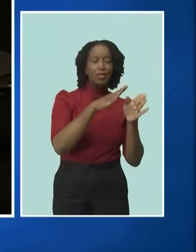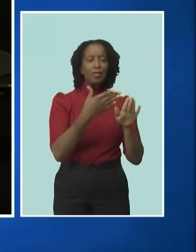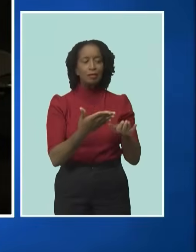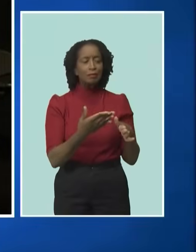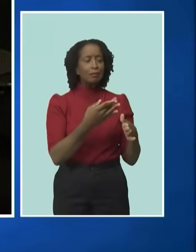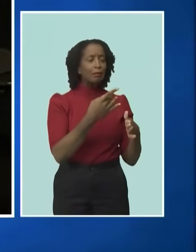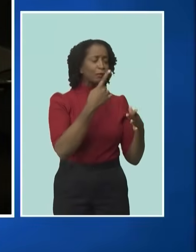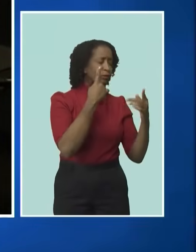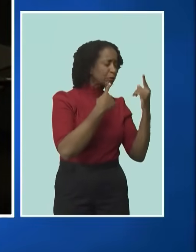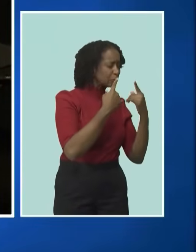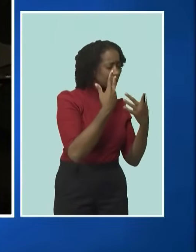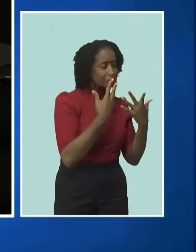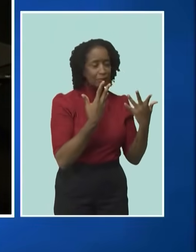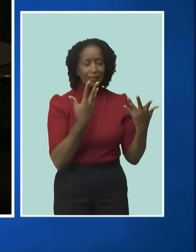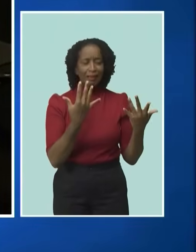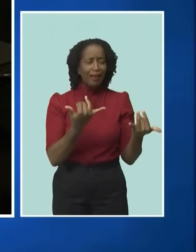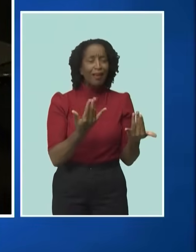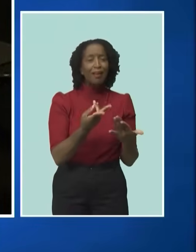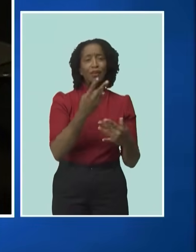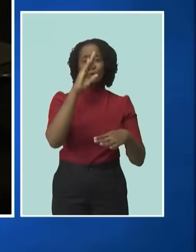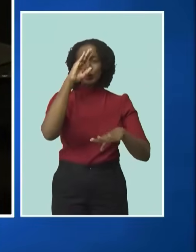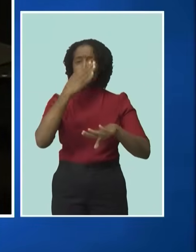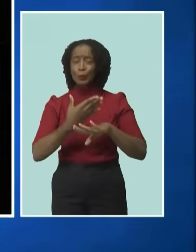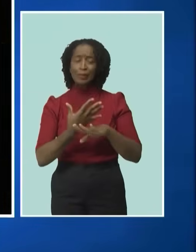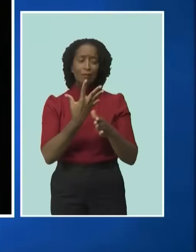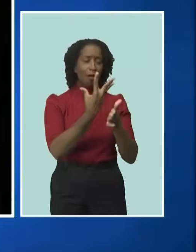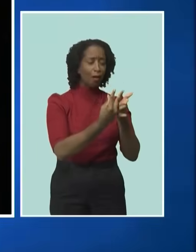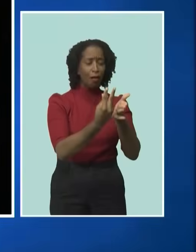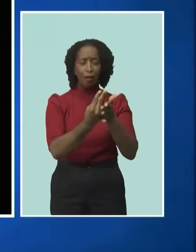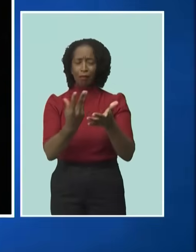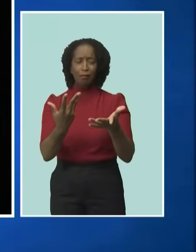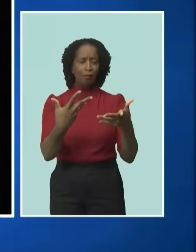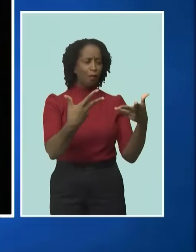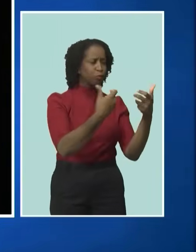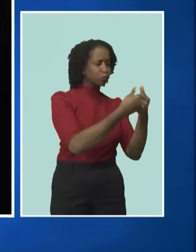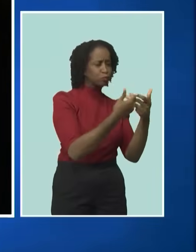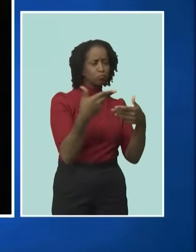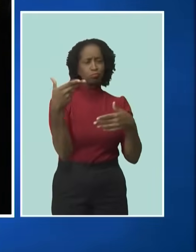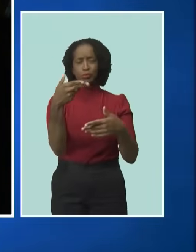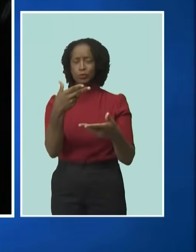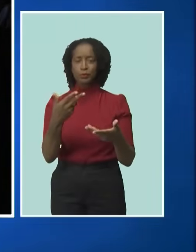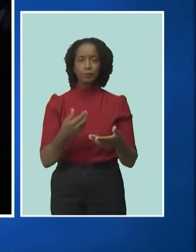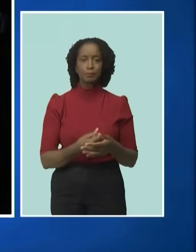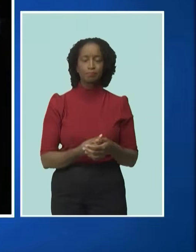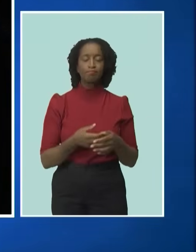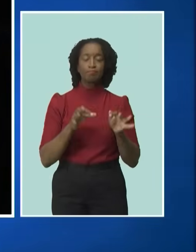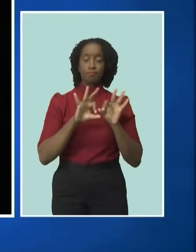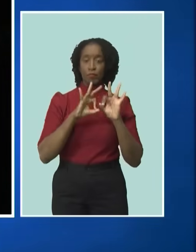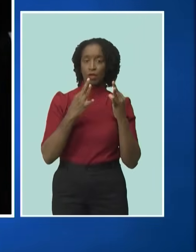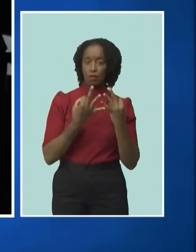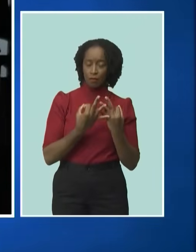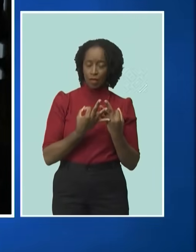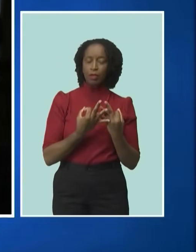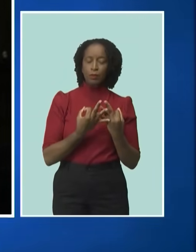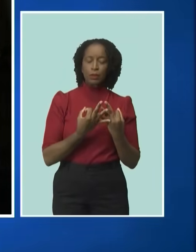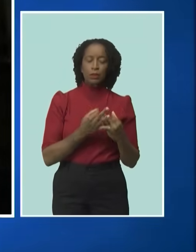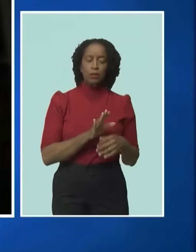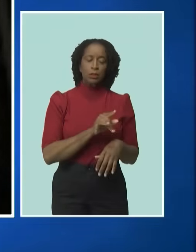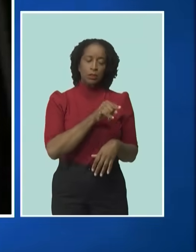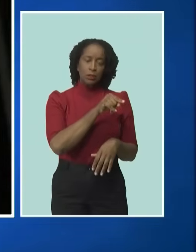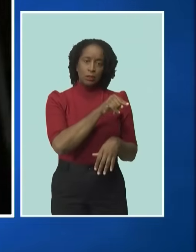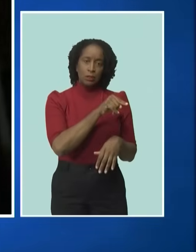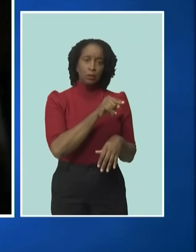son. 2 sons this lady lost in a horrific accident. The family has decided to go ahead with the burial